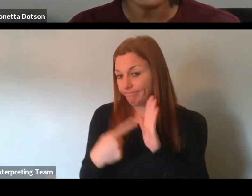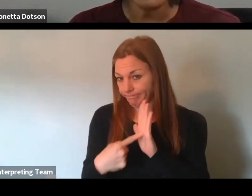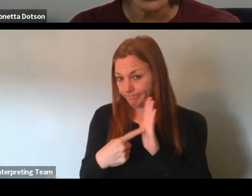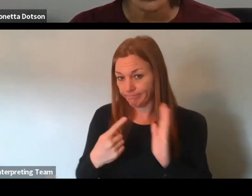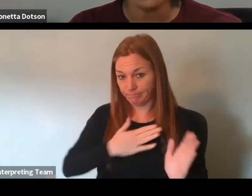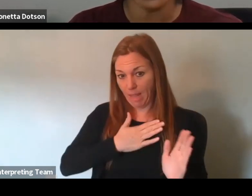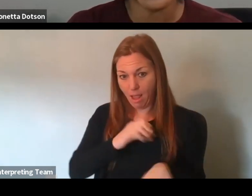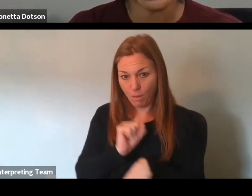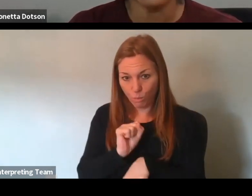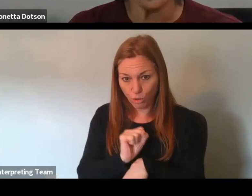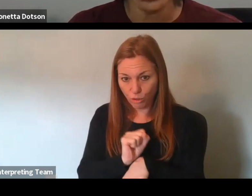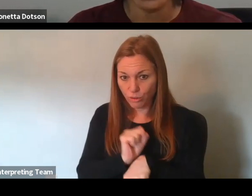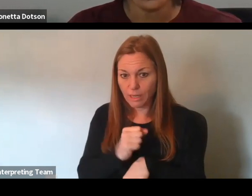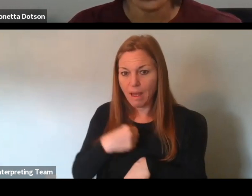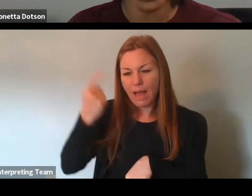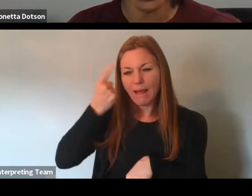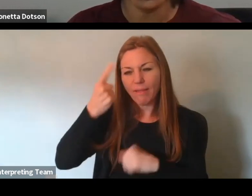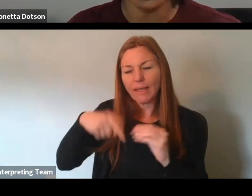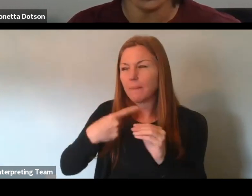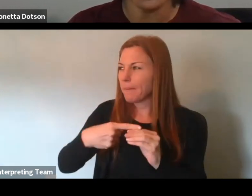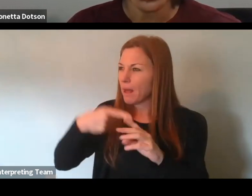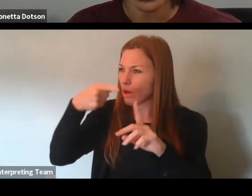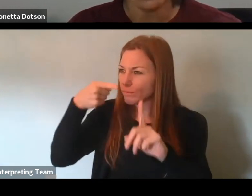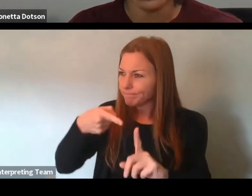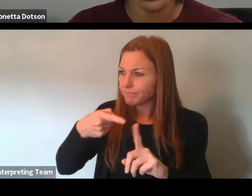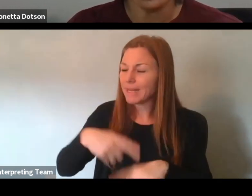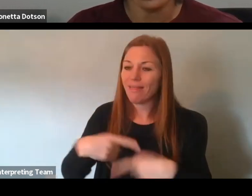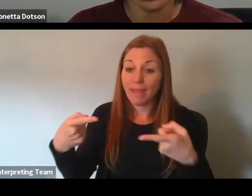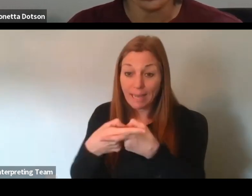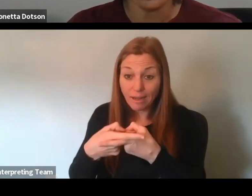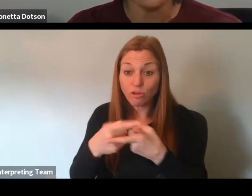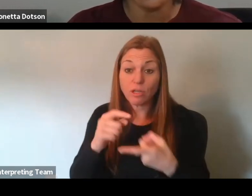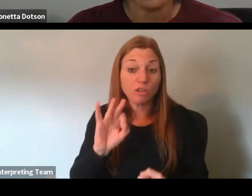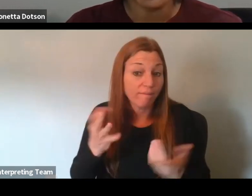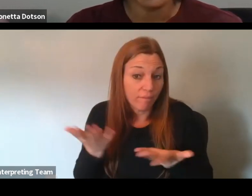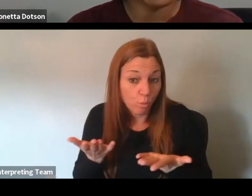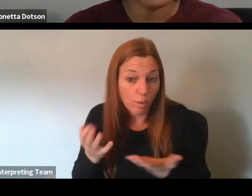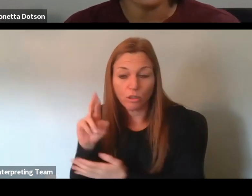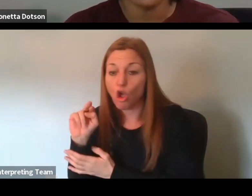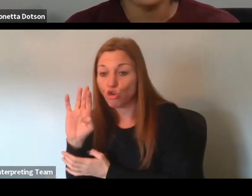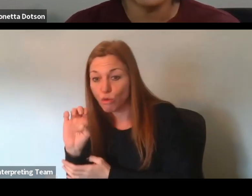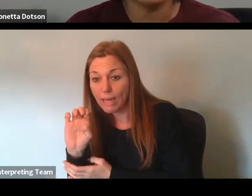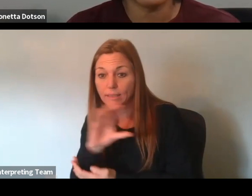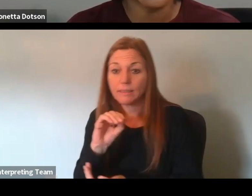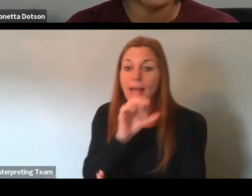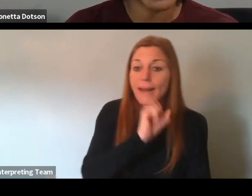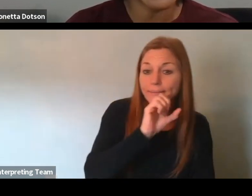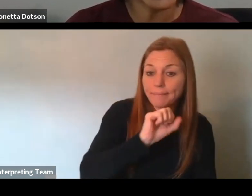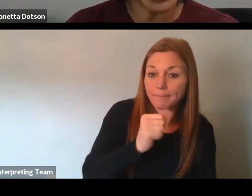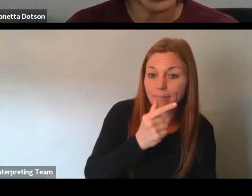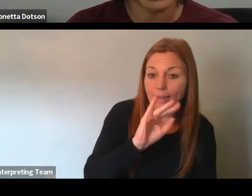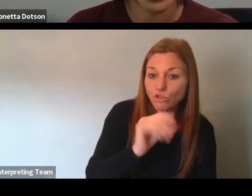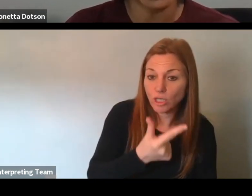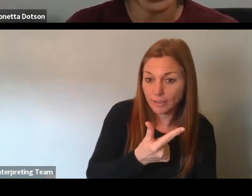intersection of race and aging. So for example, the current cohort of Black older adults